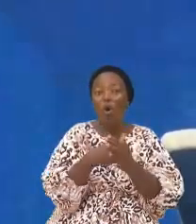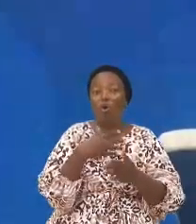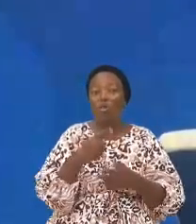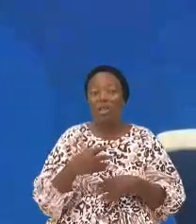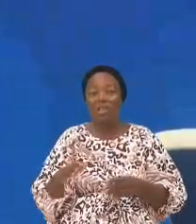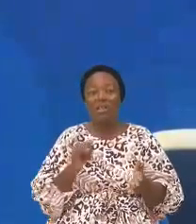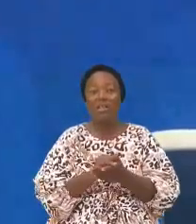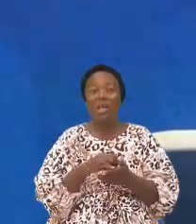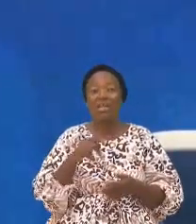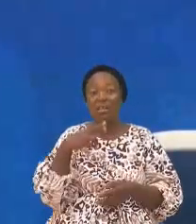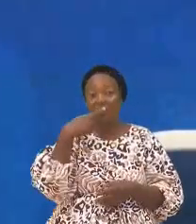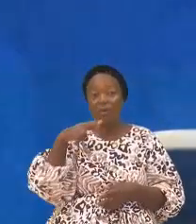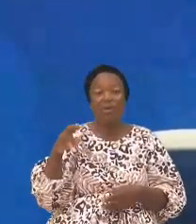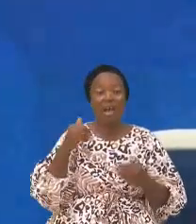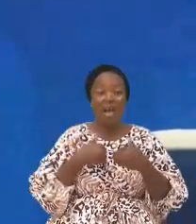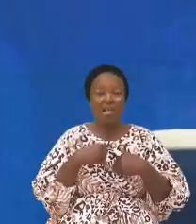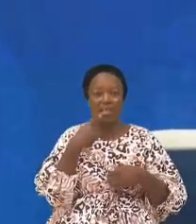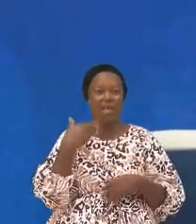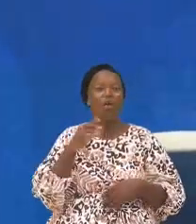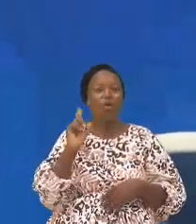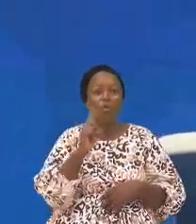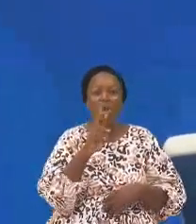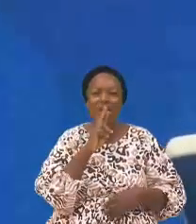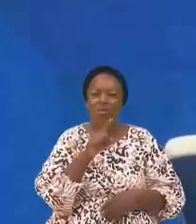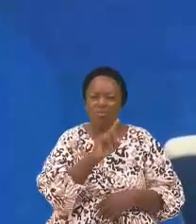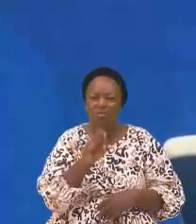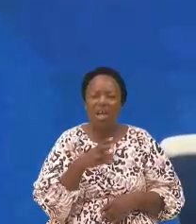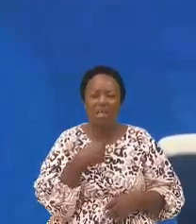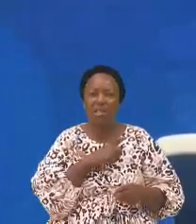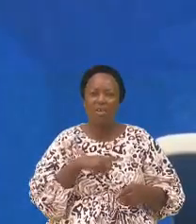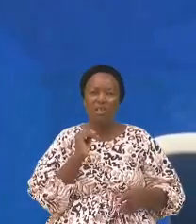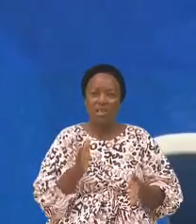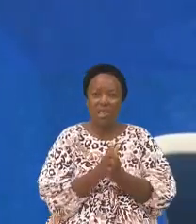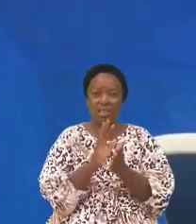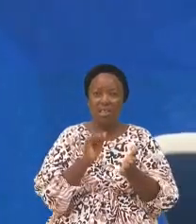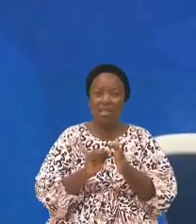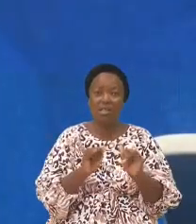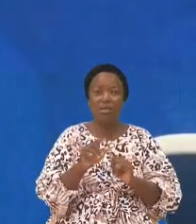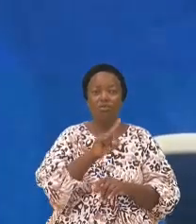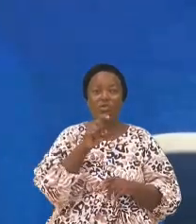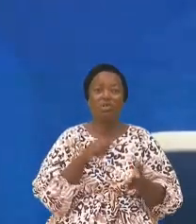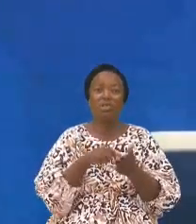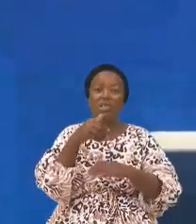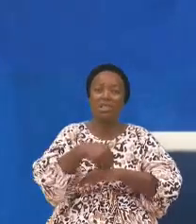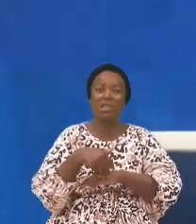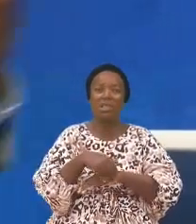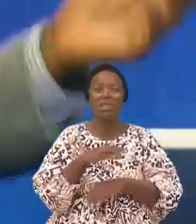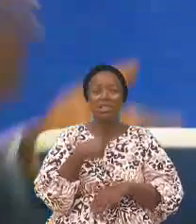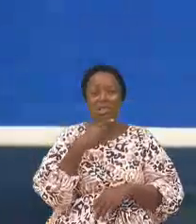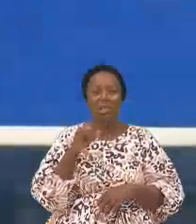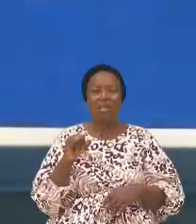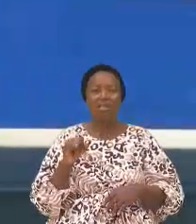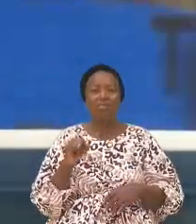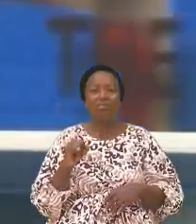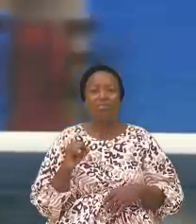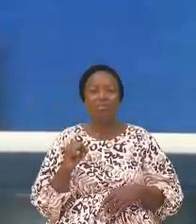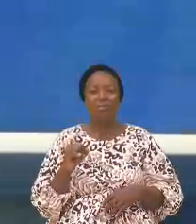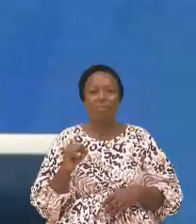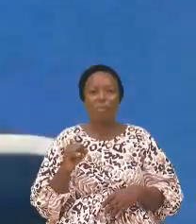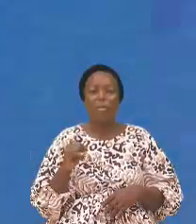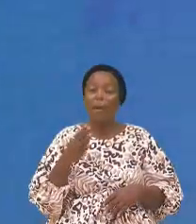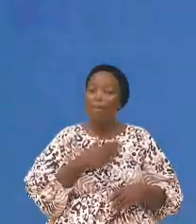hiding behind all the things that the serpent had said. Where are you? And the Lord is asking the